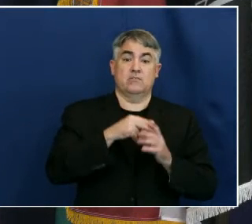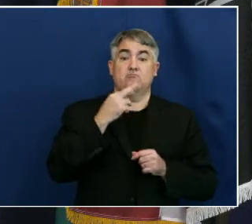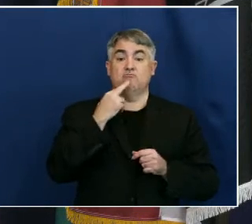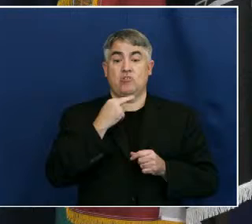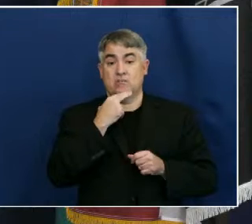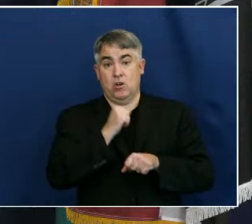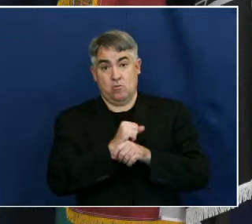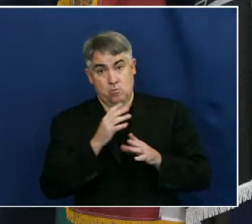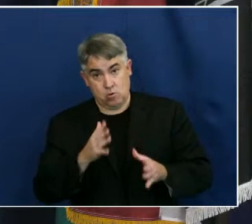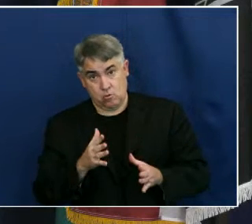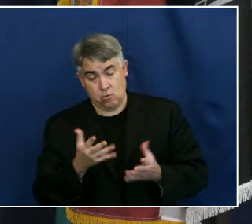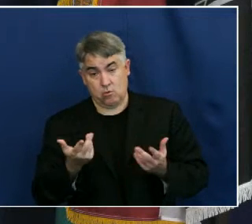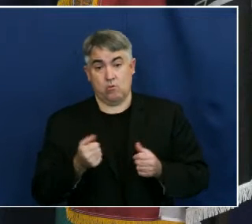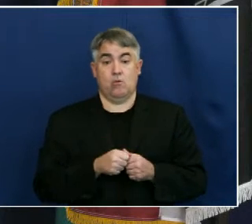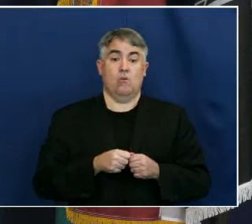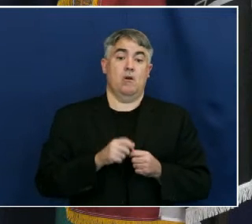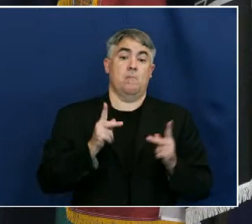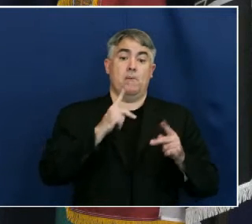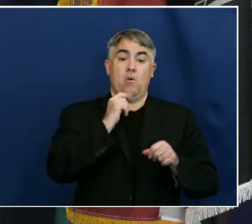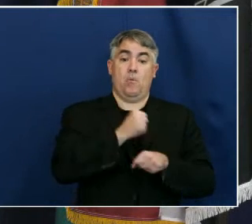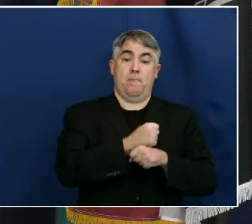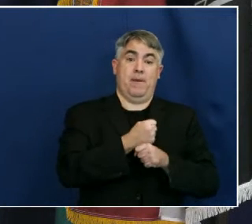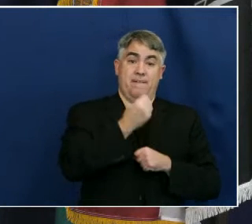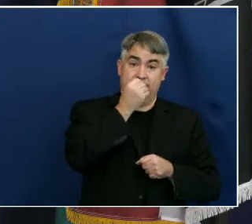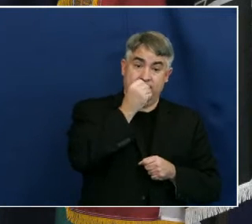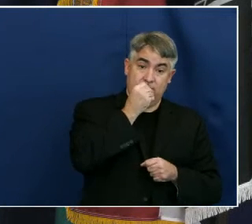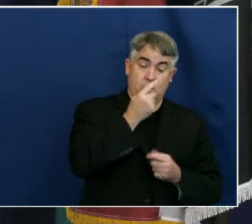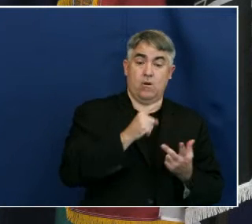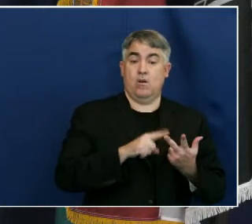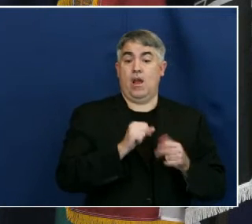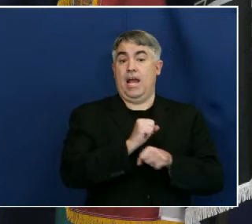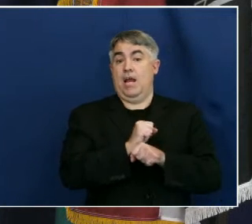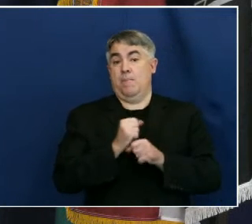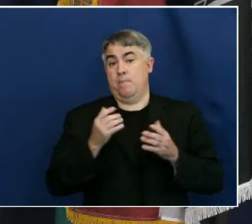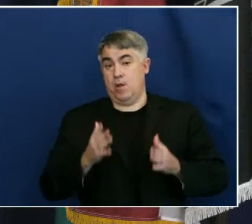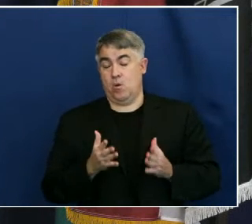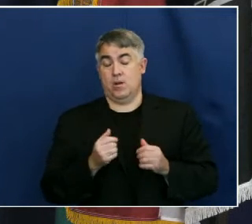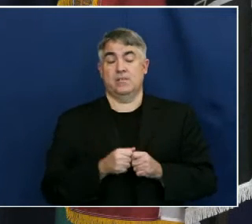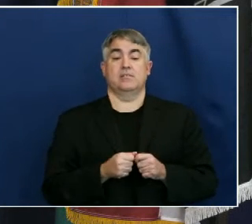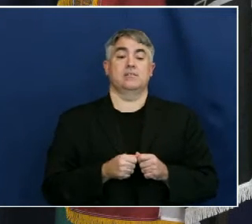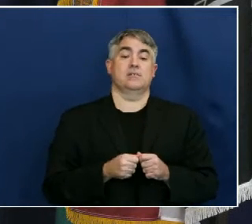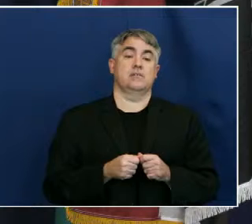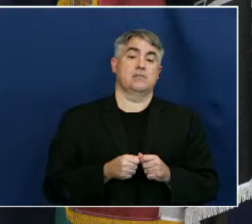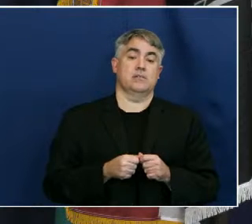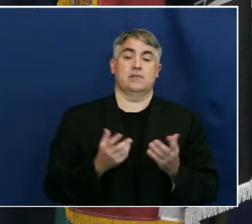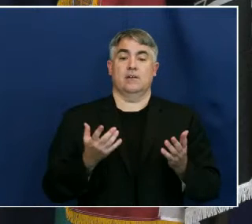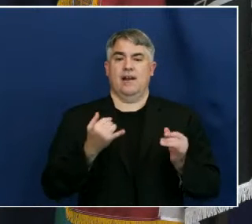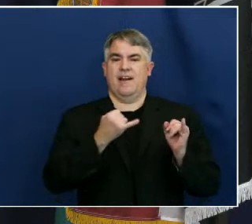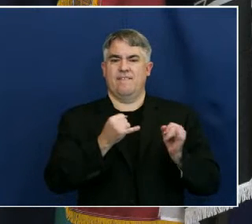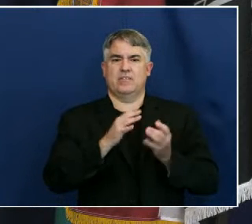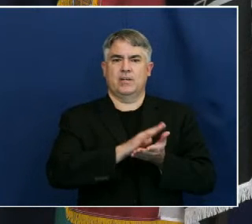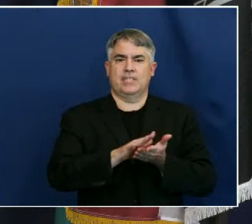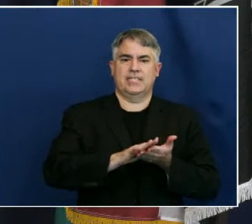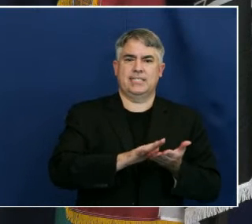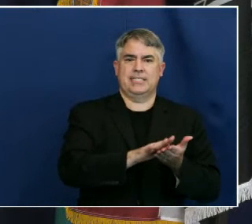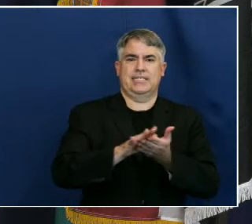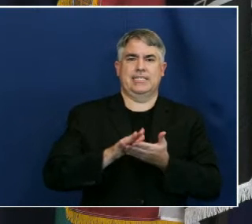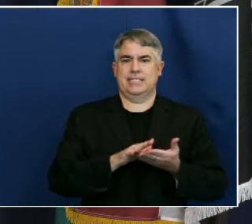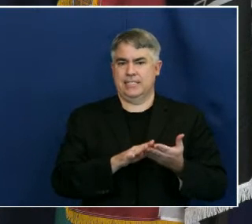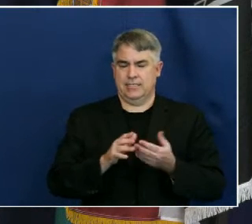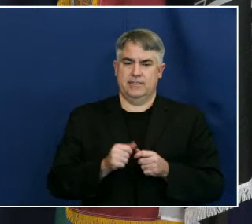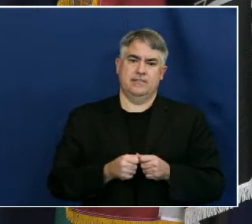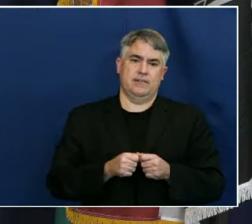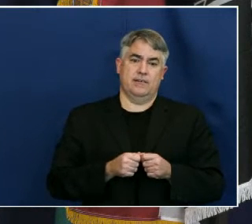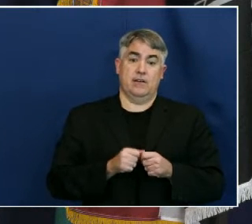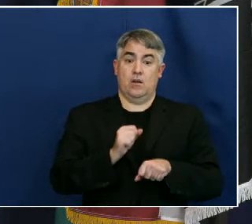workers, food manufacturer employees, individuals that are supporting the sanitation of food manufacturing and process workers